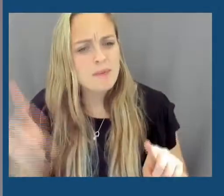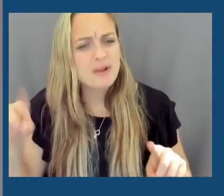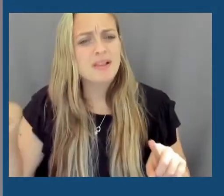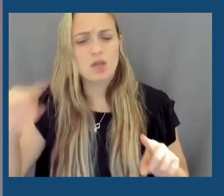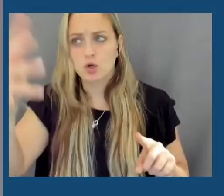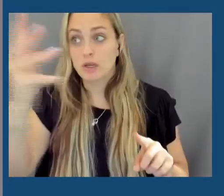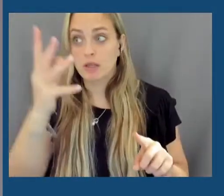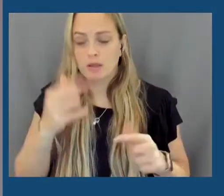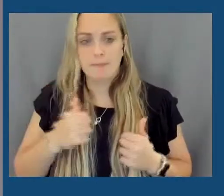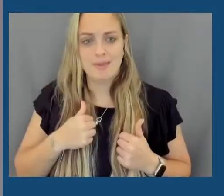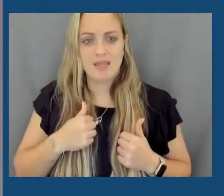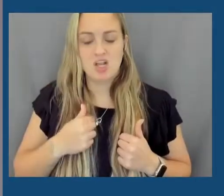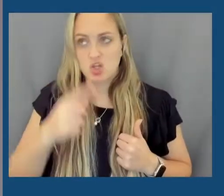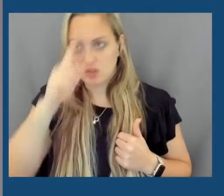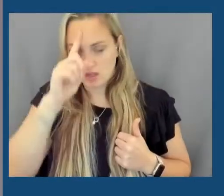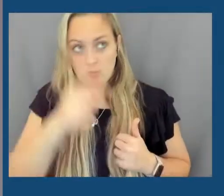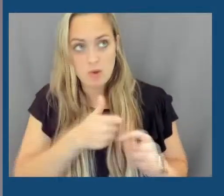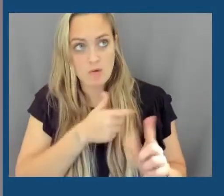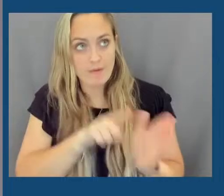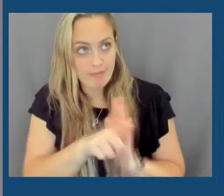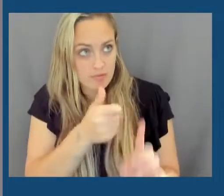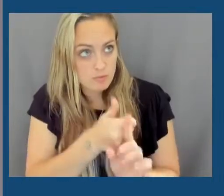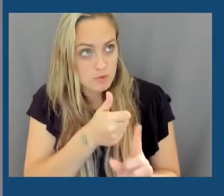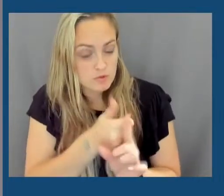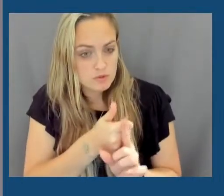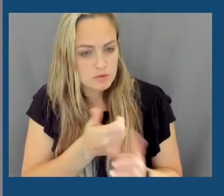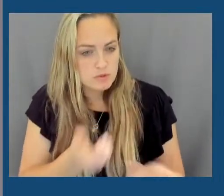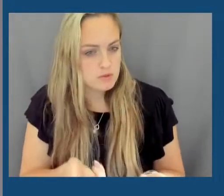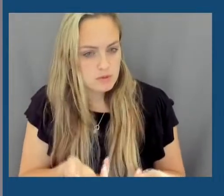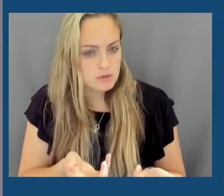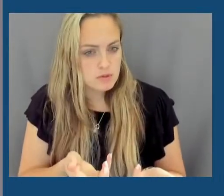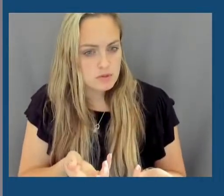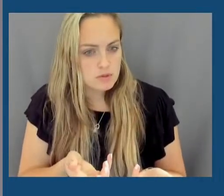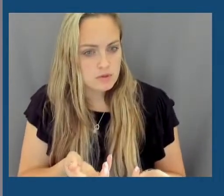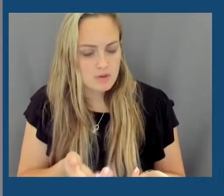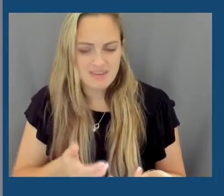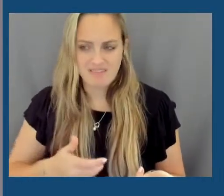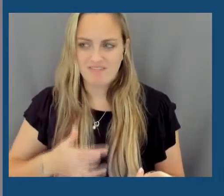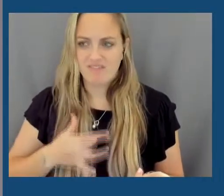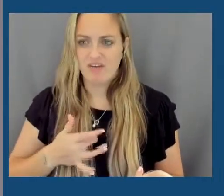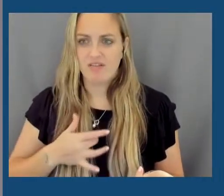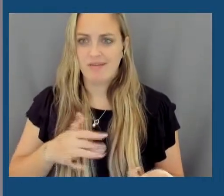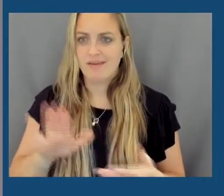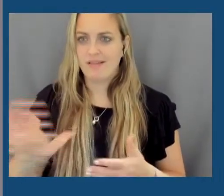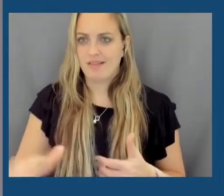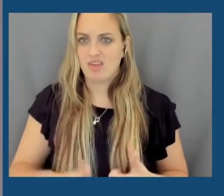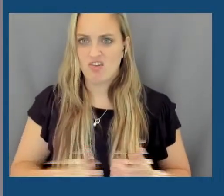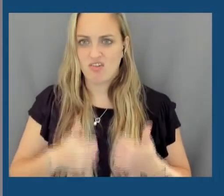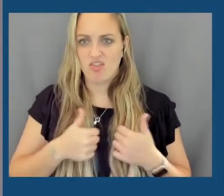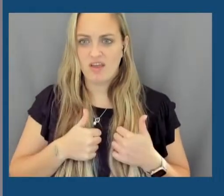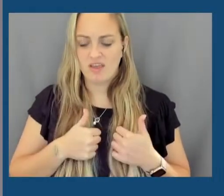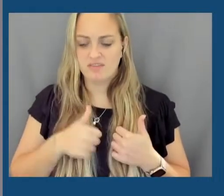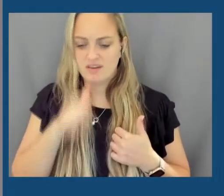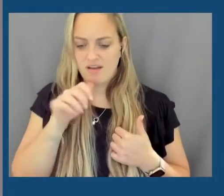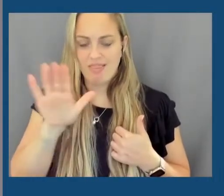they're contemplating taking their own lives. It felt like their lives didn't belong to them